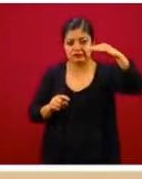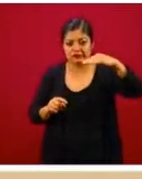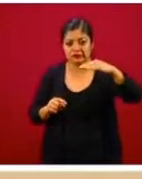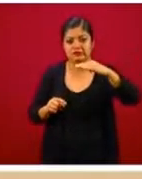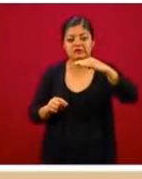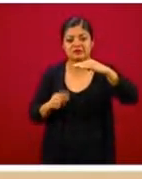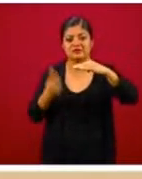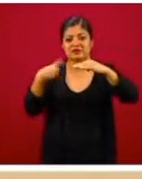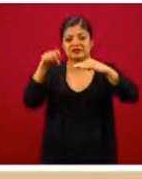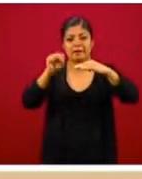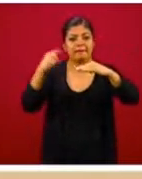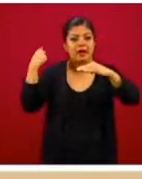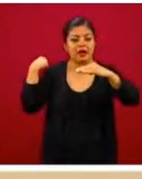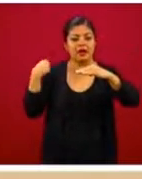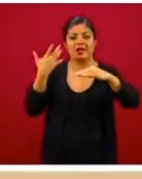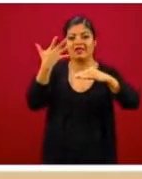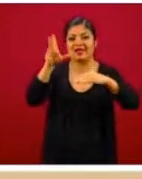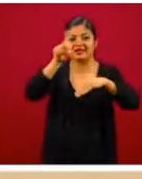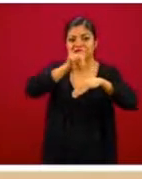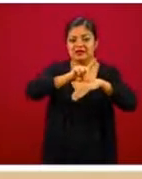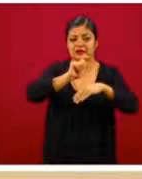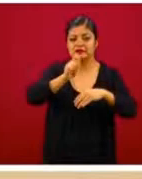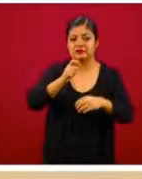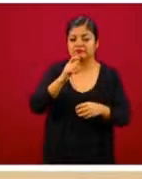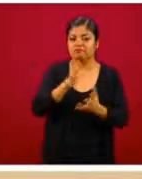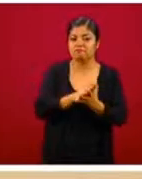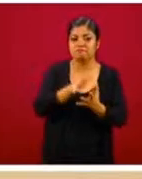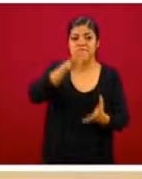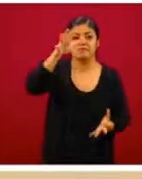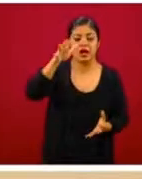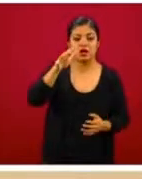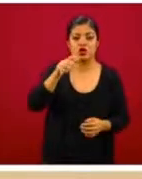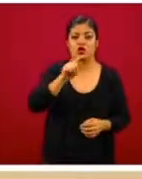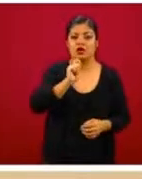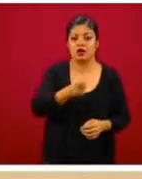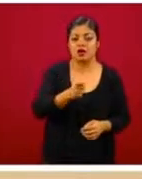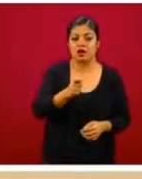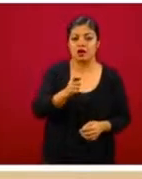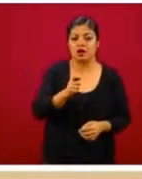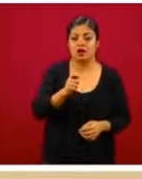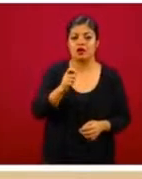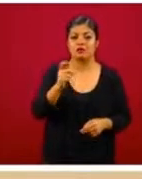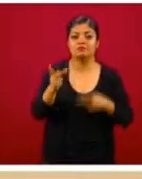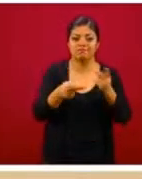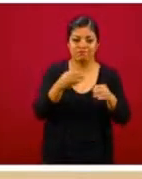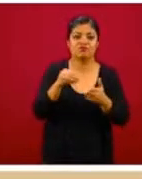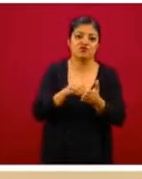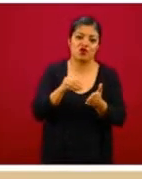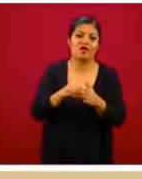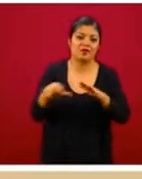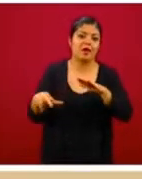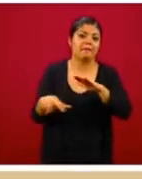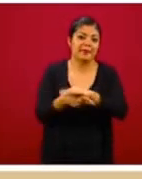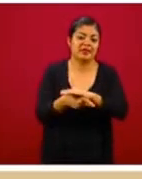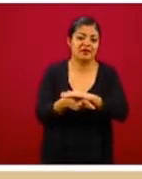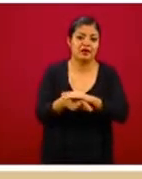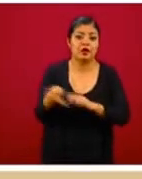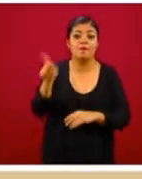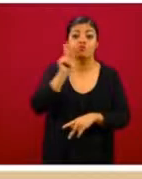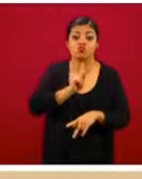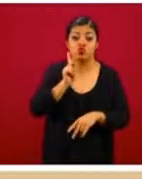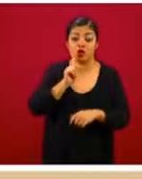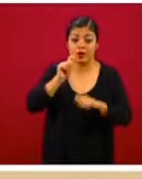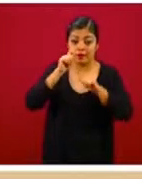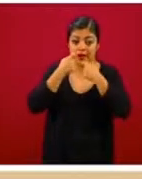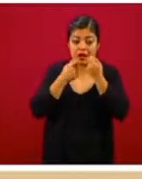week, we started numbers as of the 23rd. So last week, over the course of the last 10 days, is where you see the bulk of the